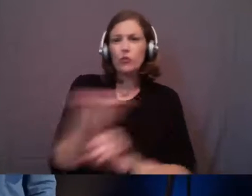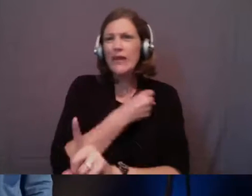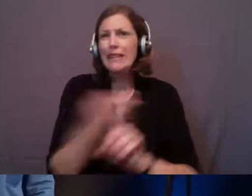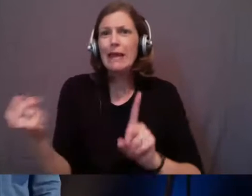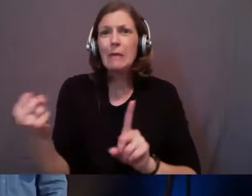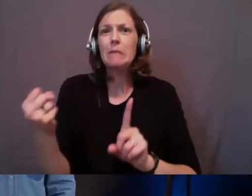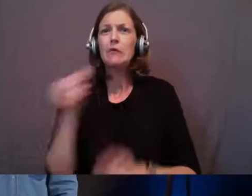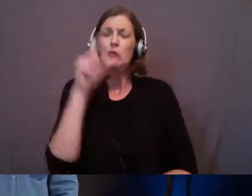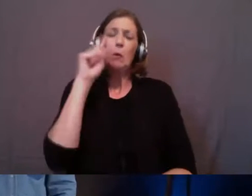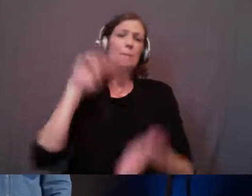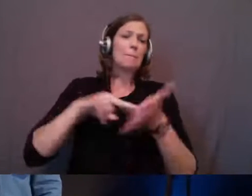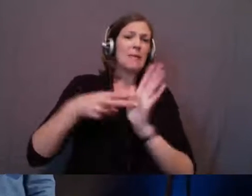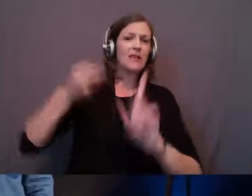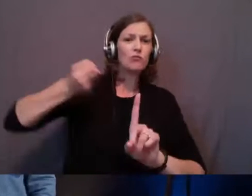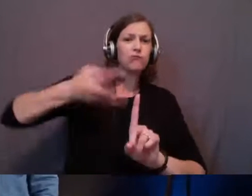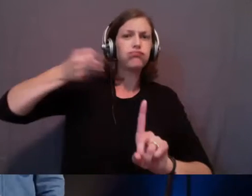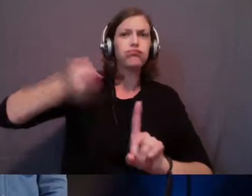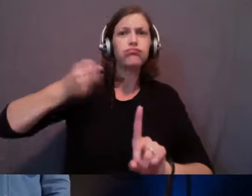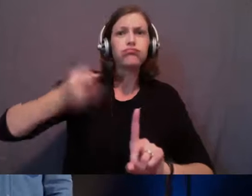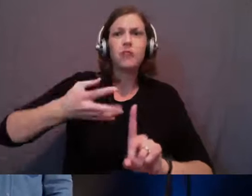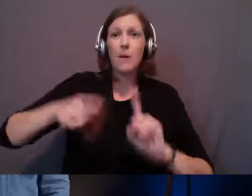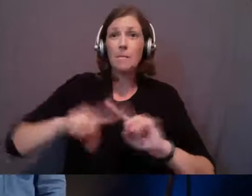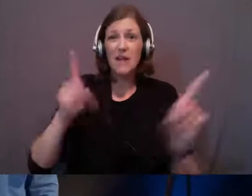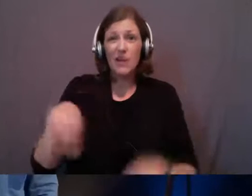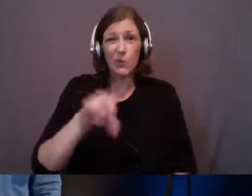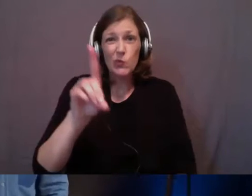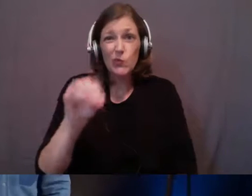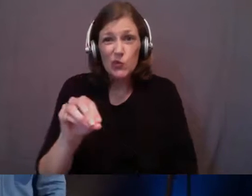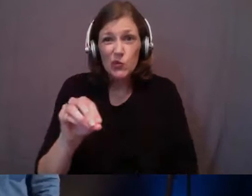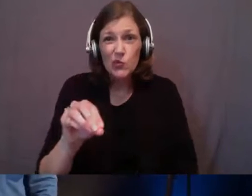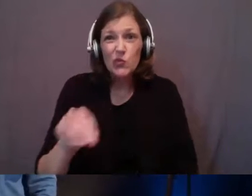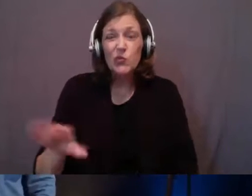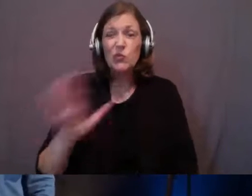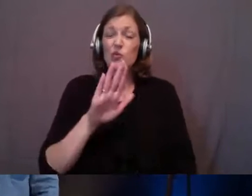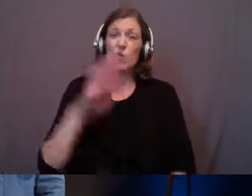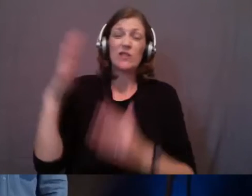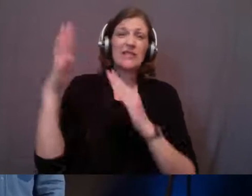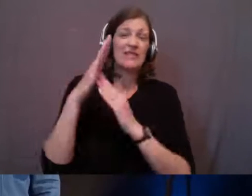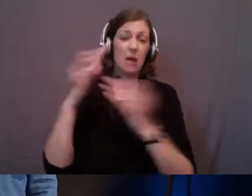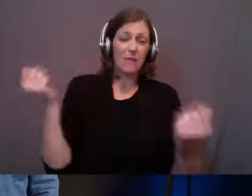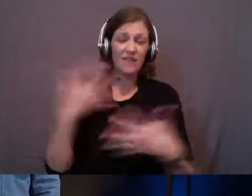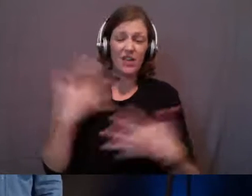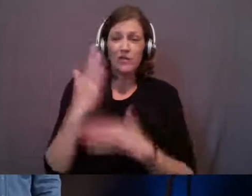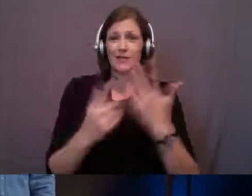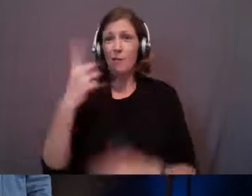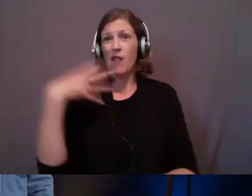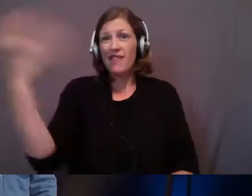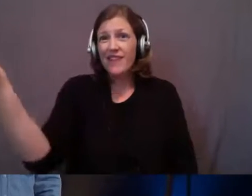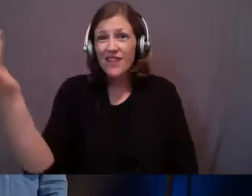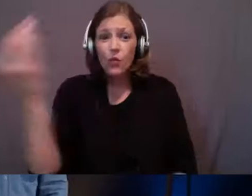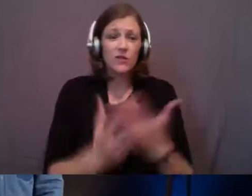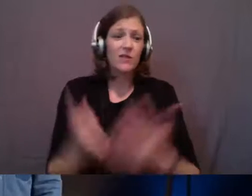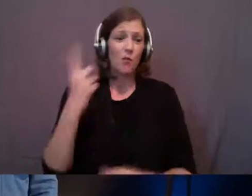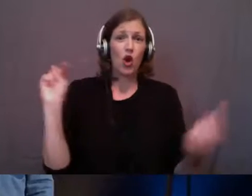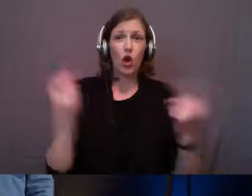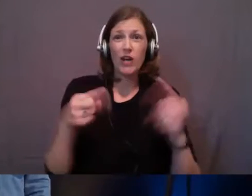to berate them, but you do. And your greatest fear of somebody leaving you, your greatest fear of somebody hurting you is